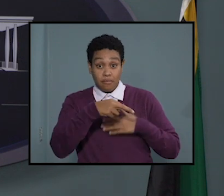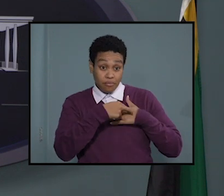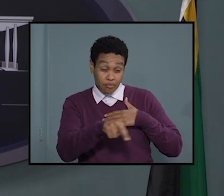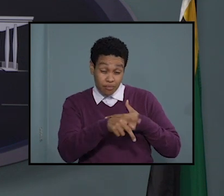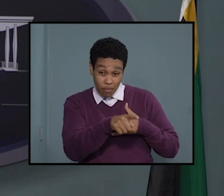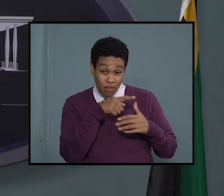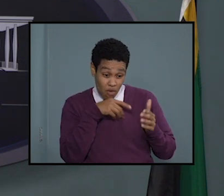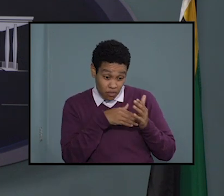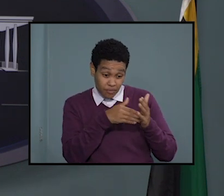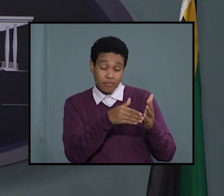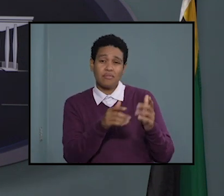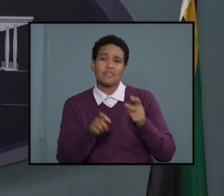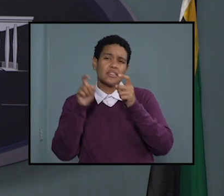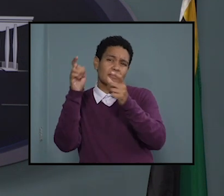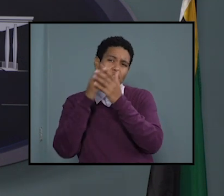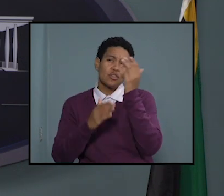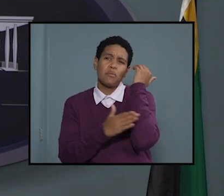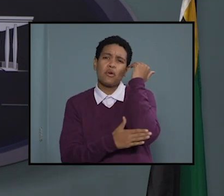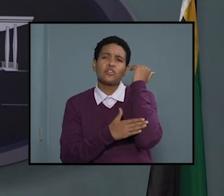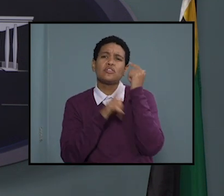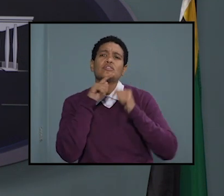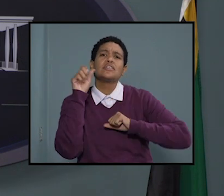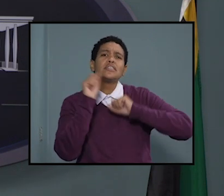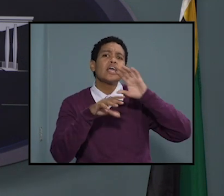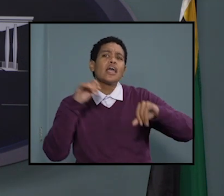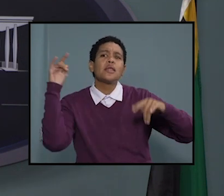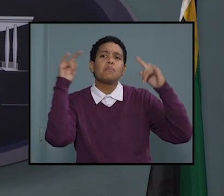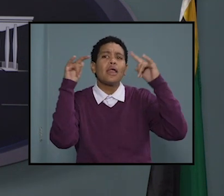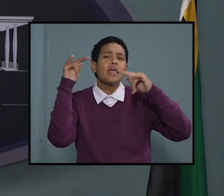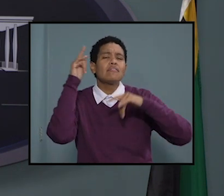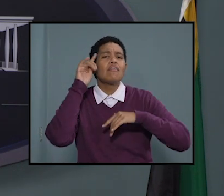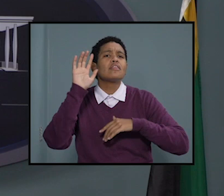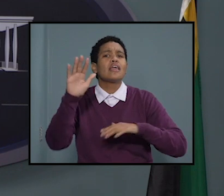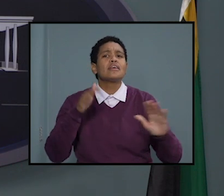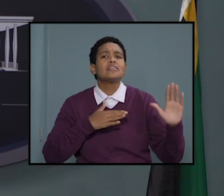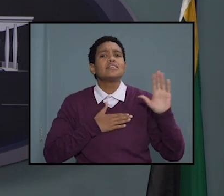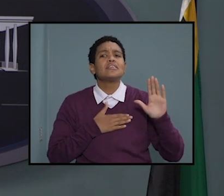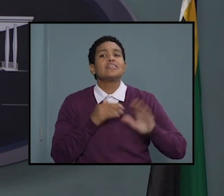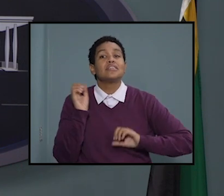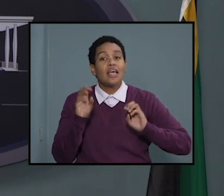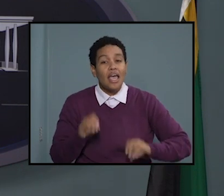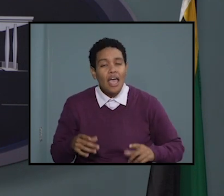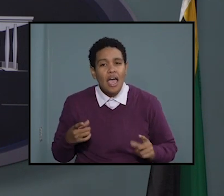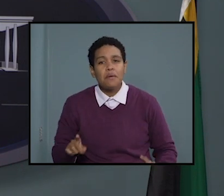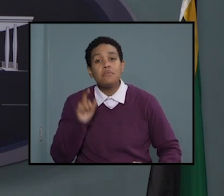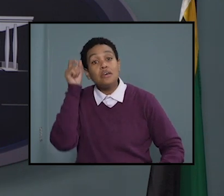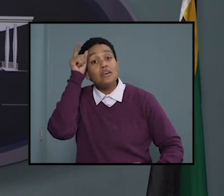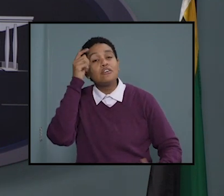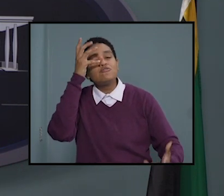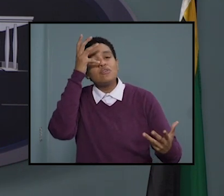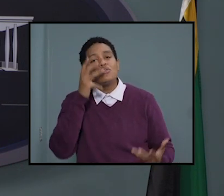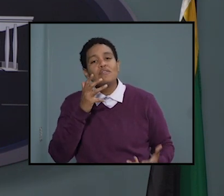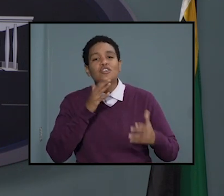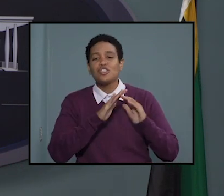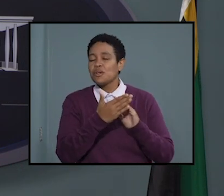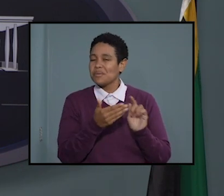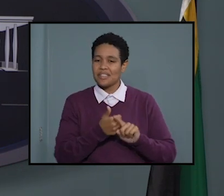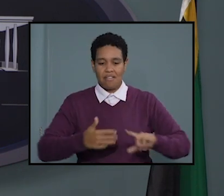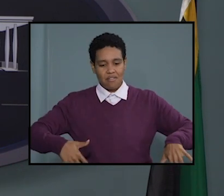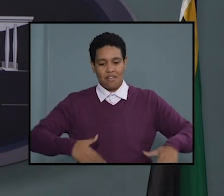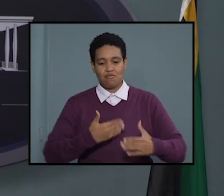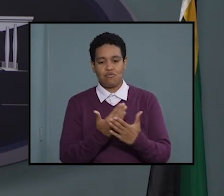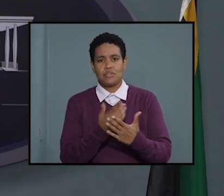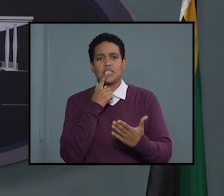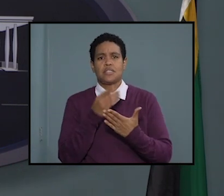references often to some countries sending planes for their citizens. Regretfully, Jamaica is not at an